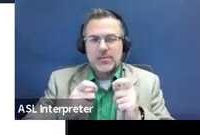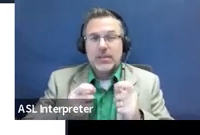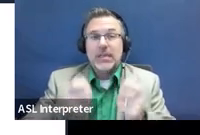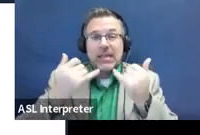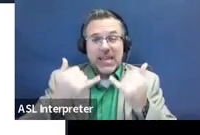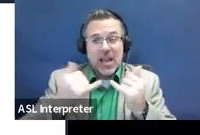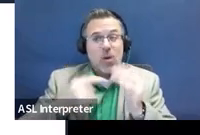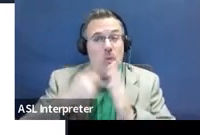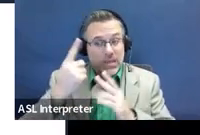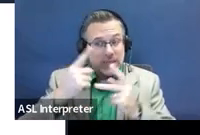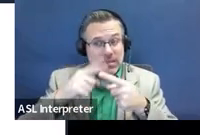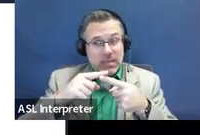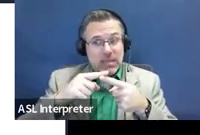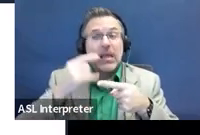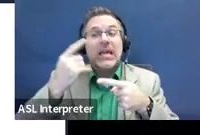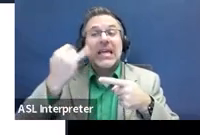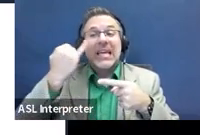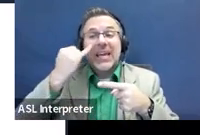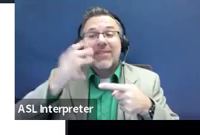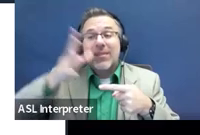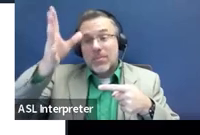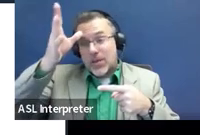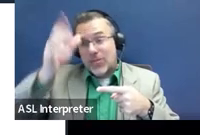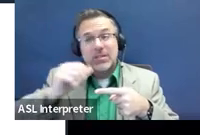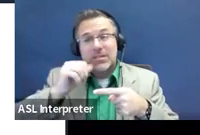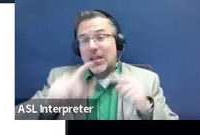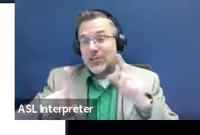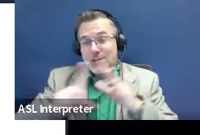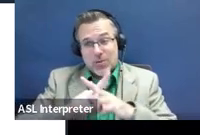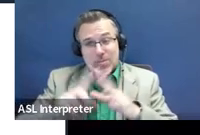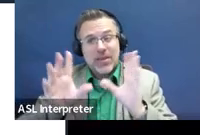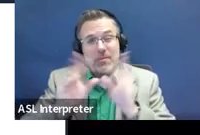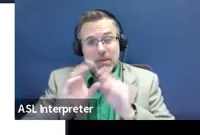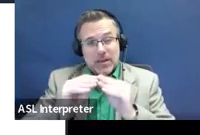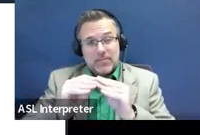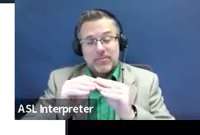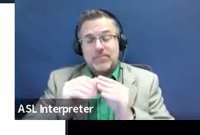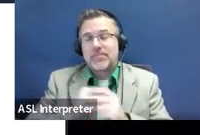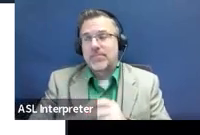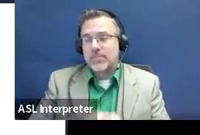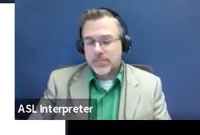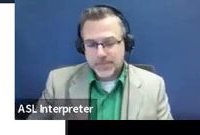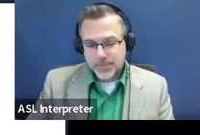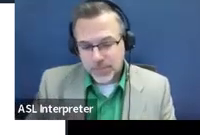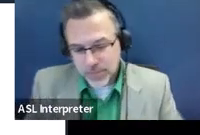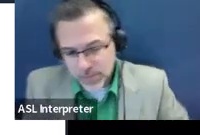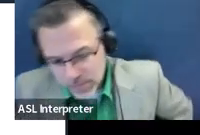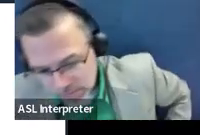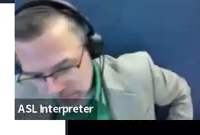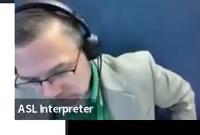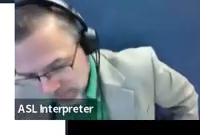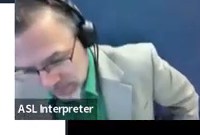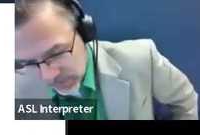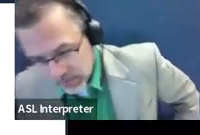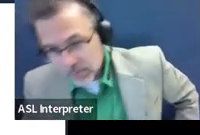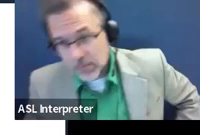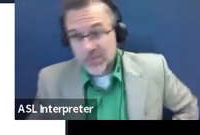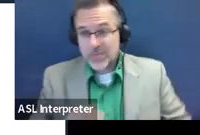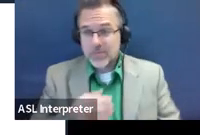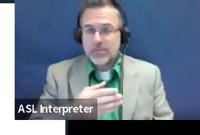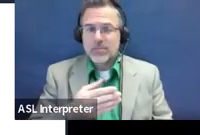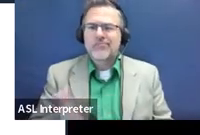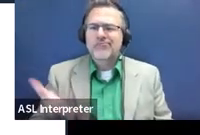and it's when they do not attend the meeting. Prior, we were giving guidance that it couldn't be,